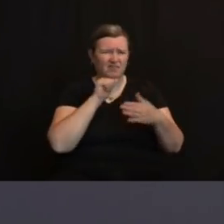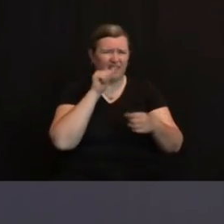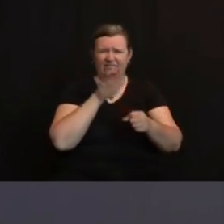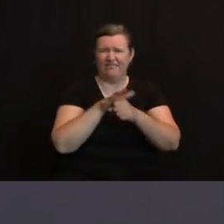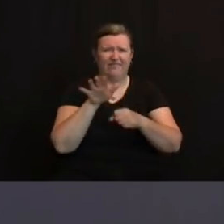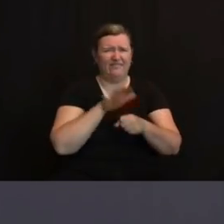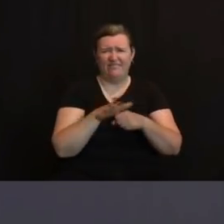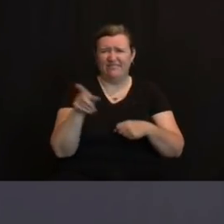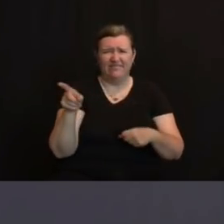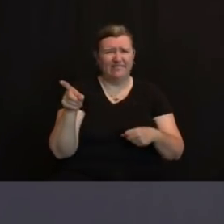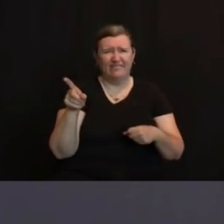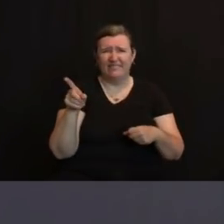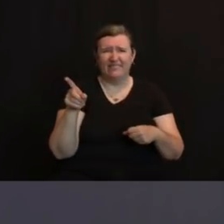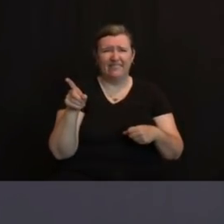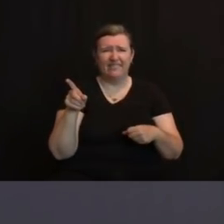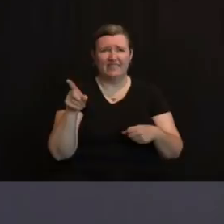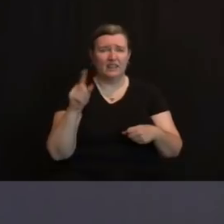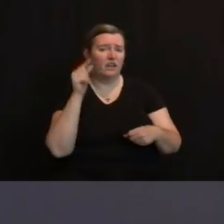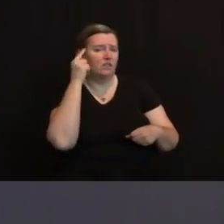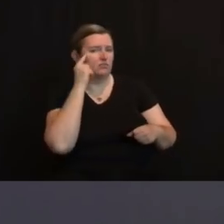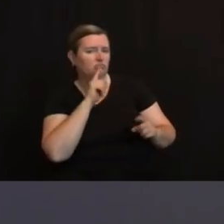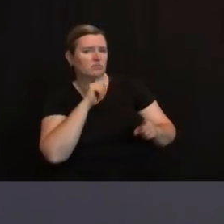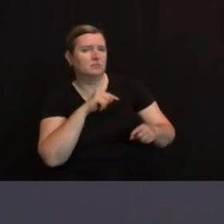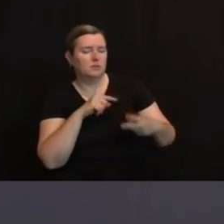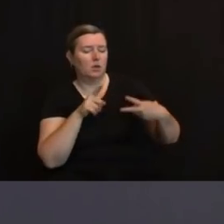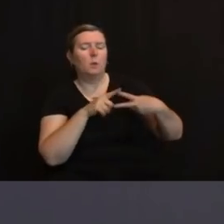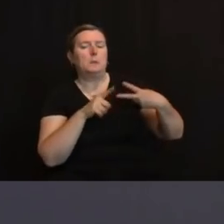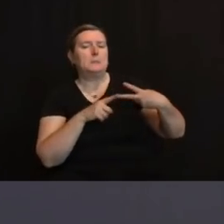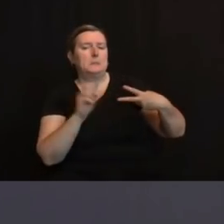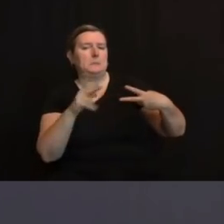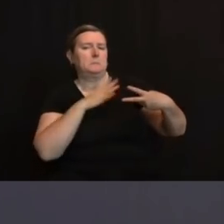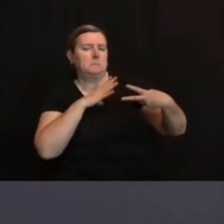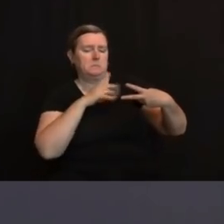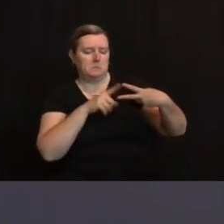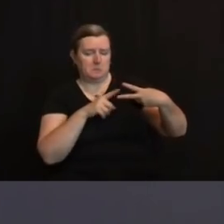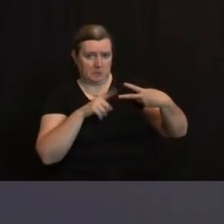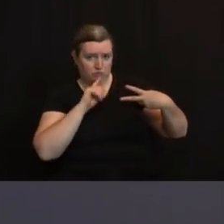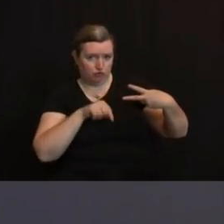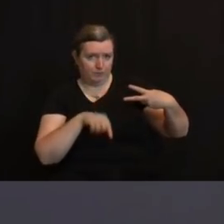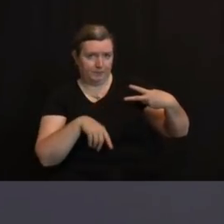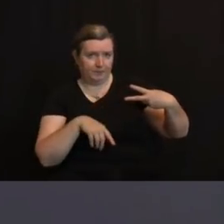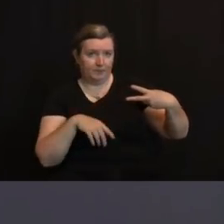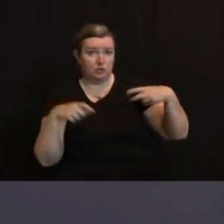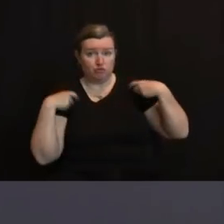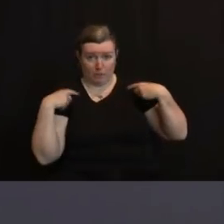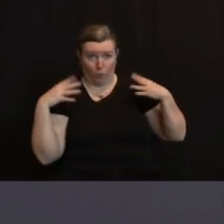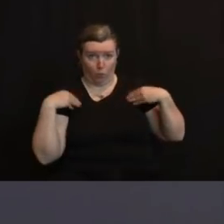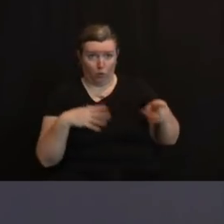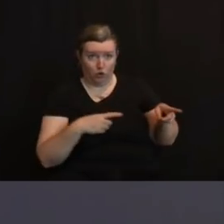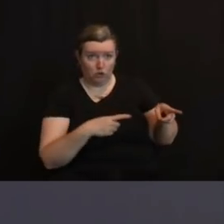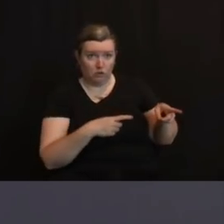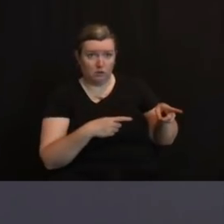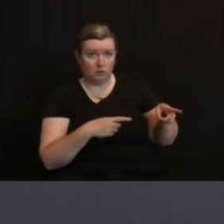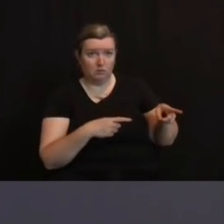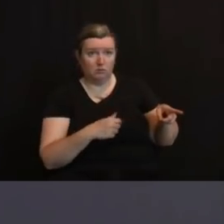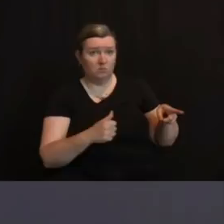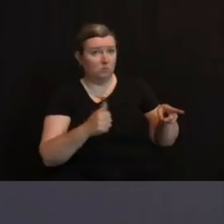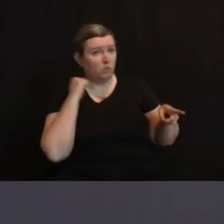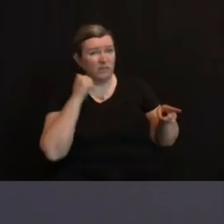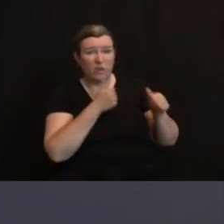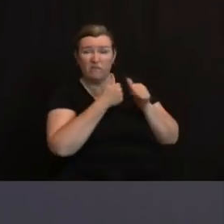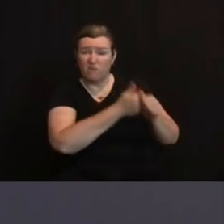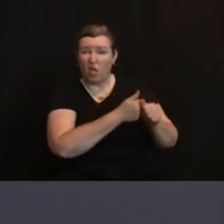mean, on both, again, I've got, I mean, there have been a couple of gym owners who have been deliberately non-compliant